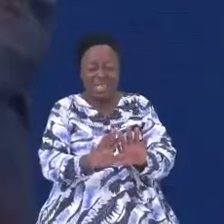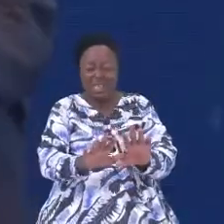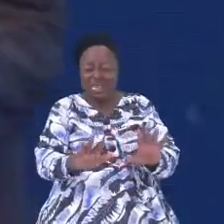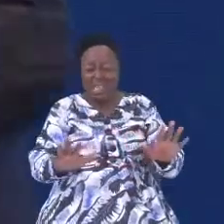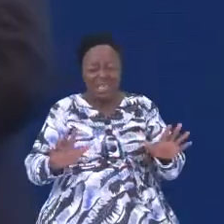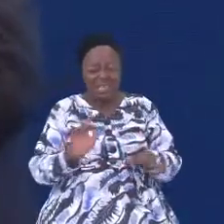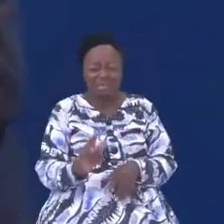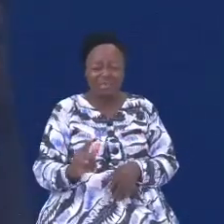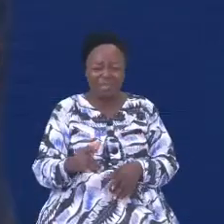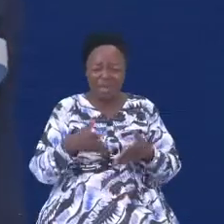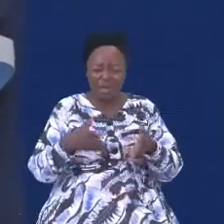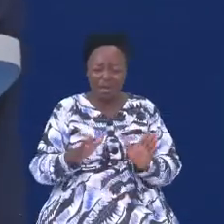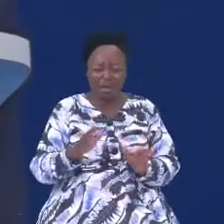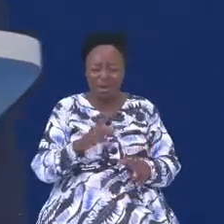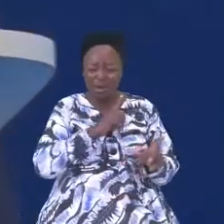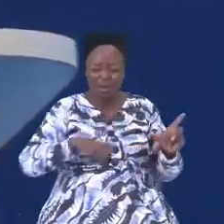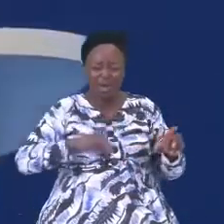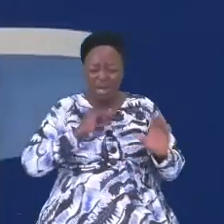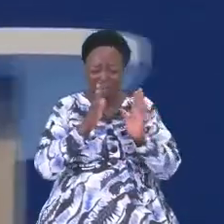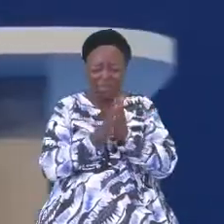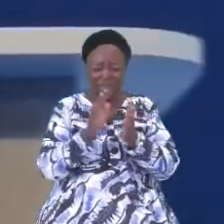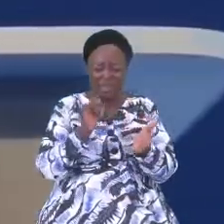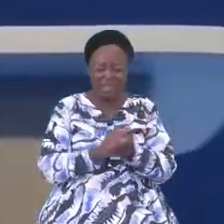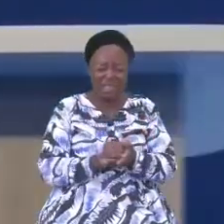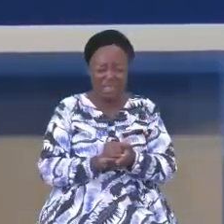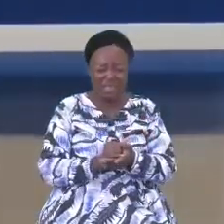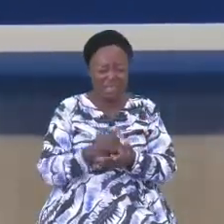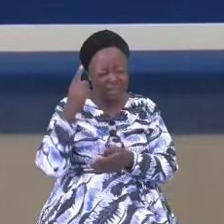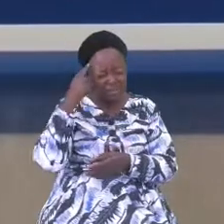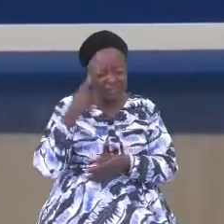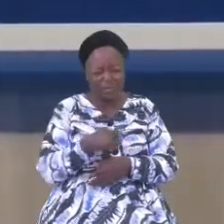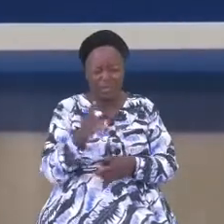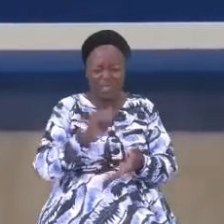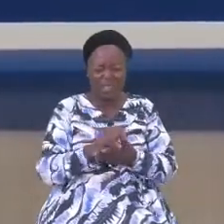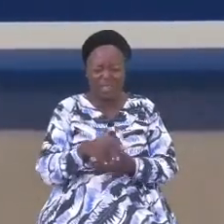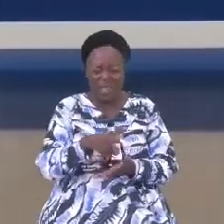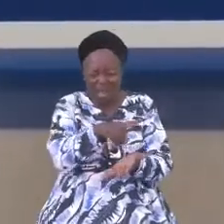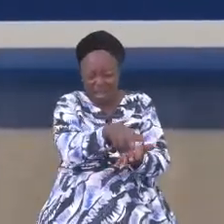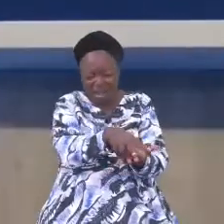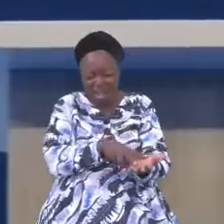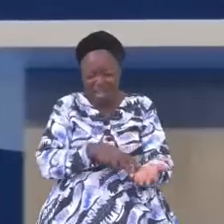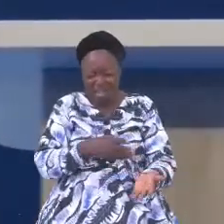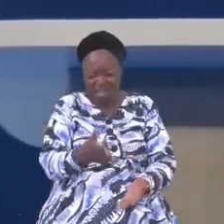Lord, I pray that those who are lying down helplessly,